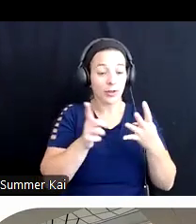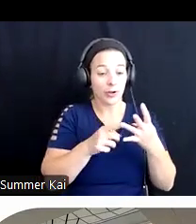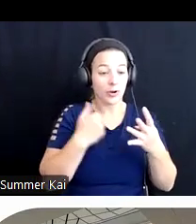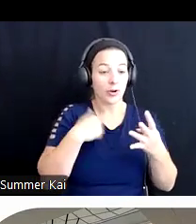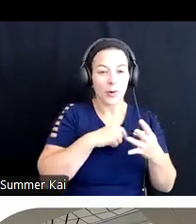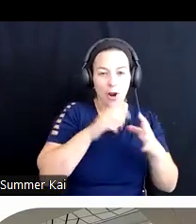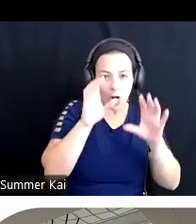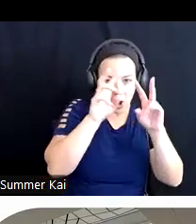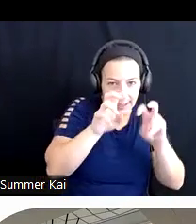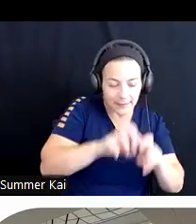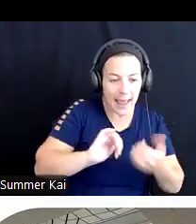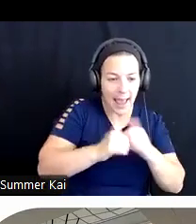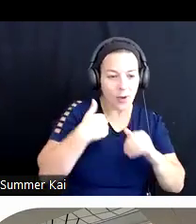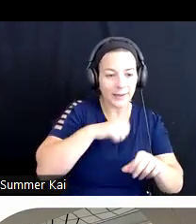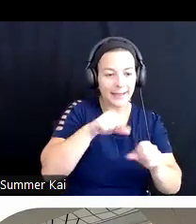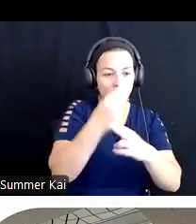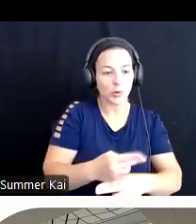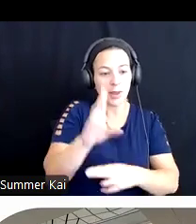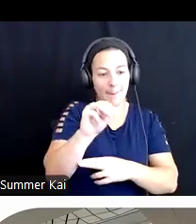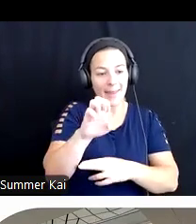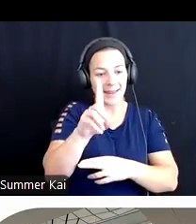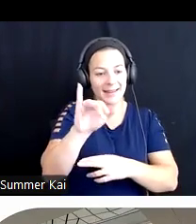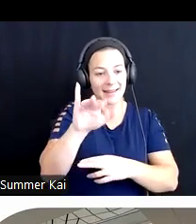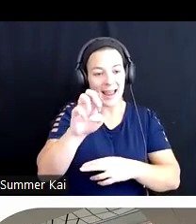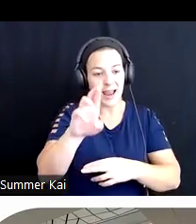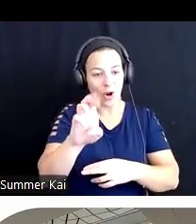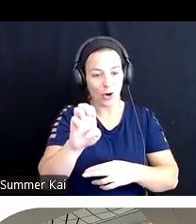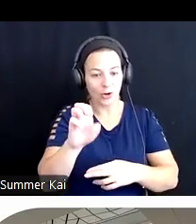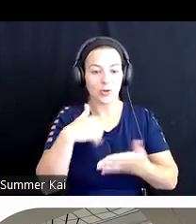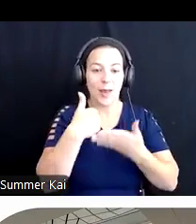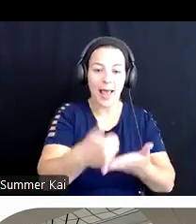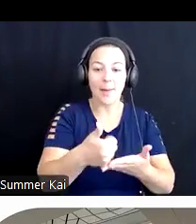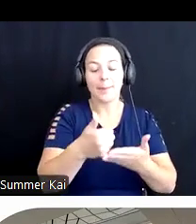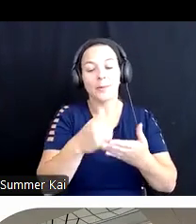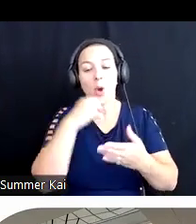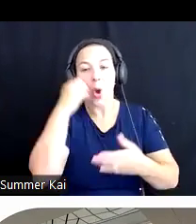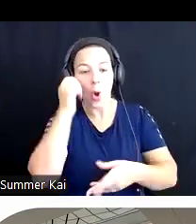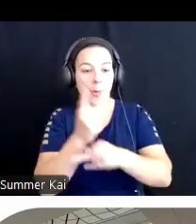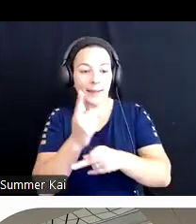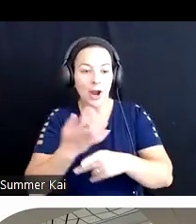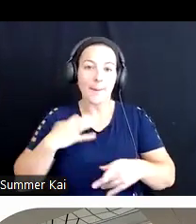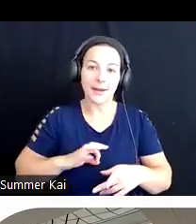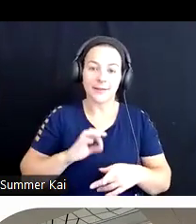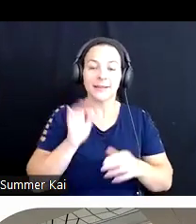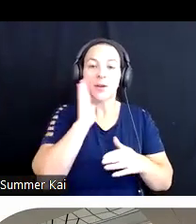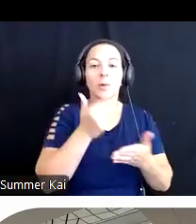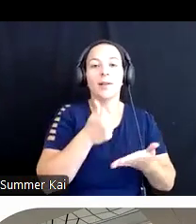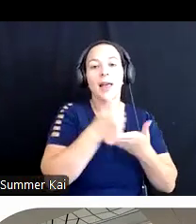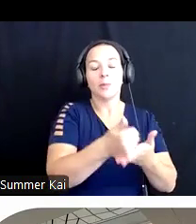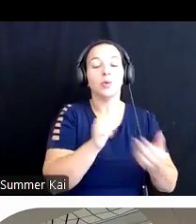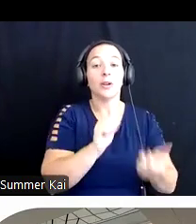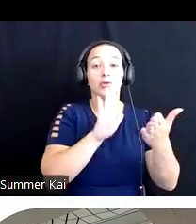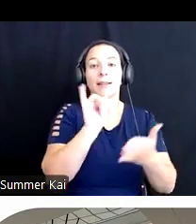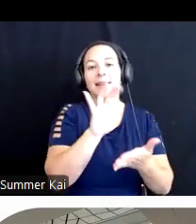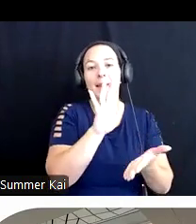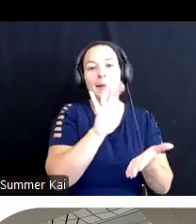for a new home and community-based care benefit that could help address the needs of the overlooked middle population. Specifically,